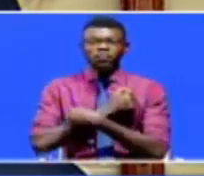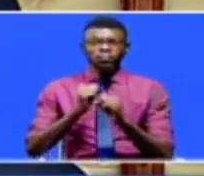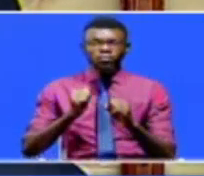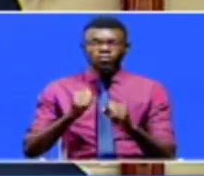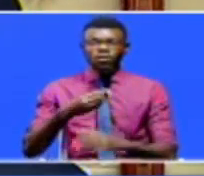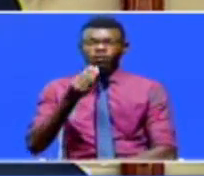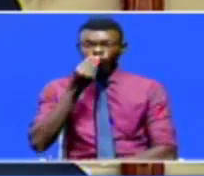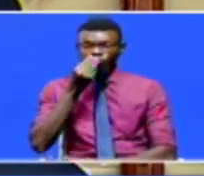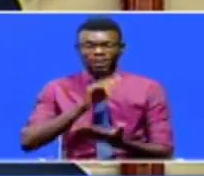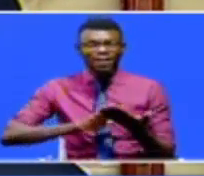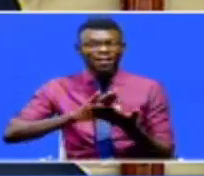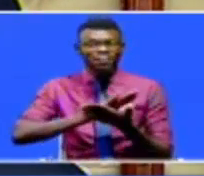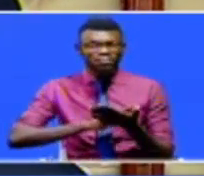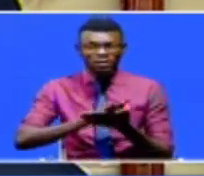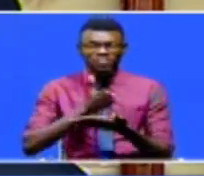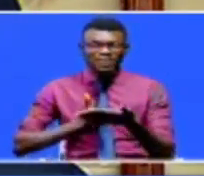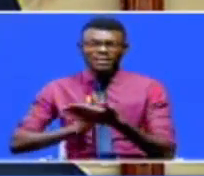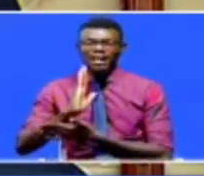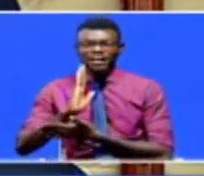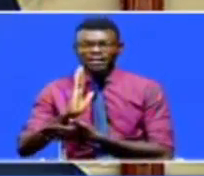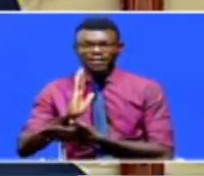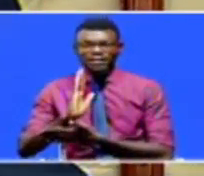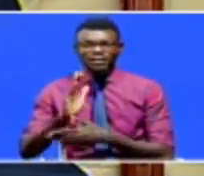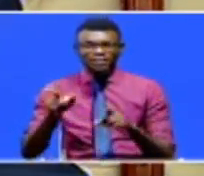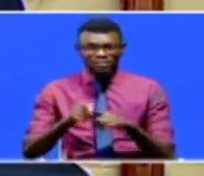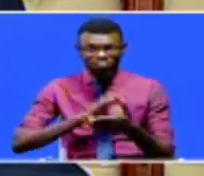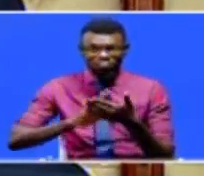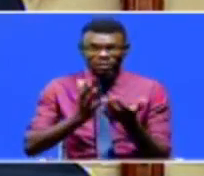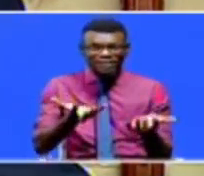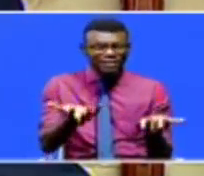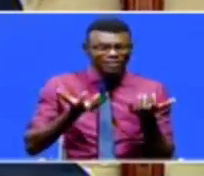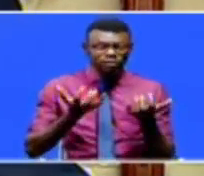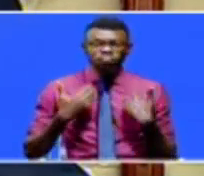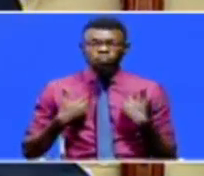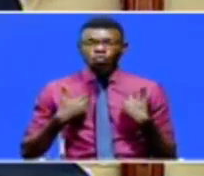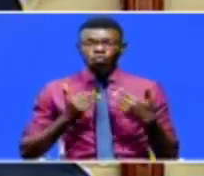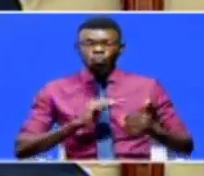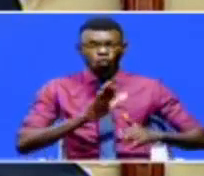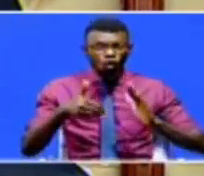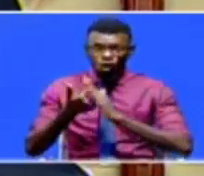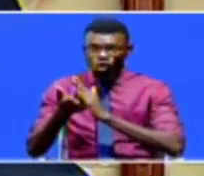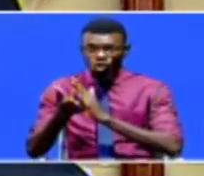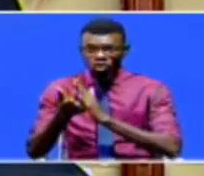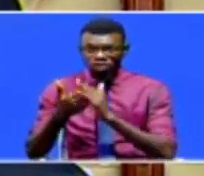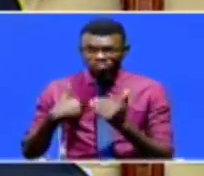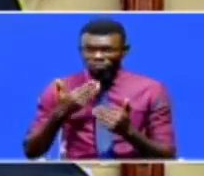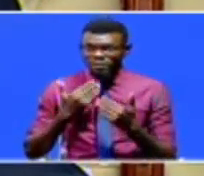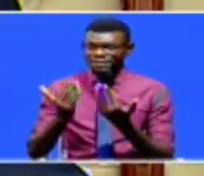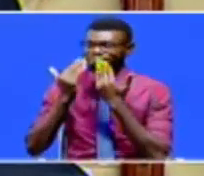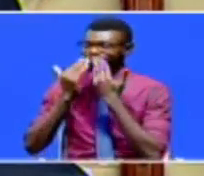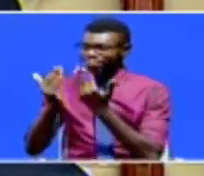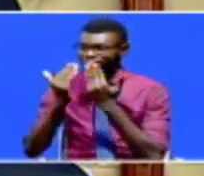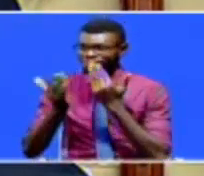right and a basic need for everybody. And I want to appreciate our courts